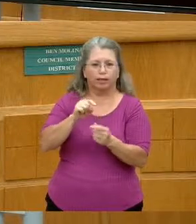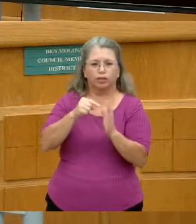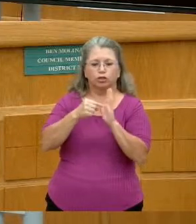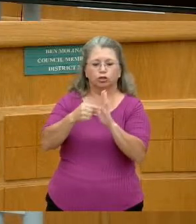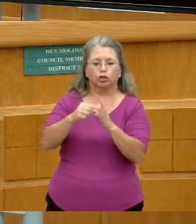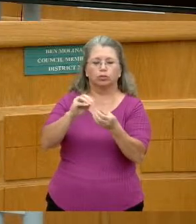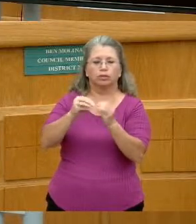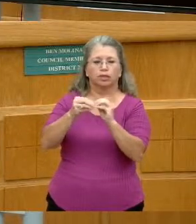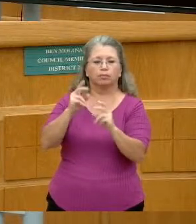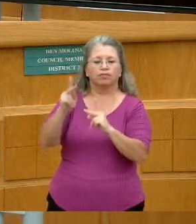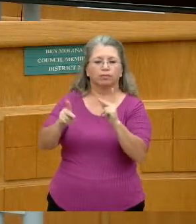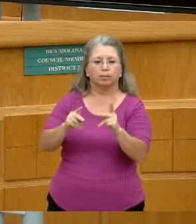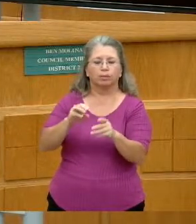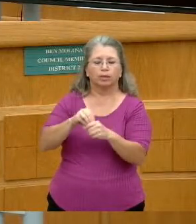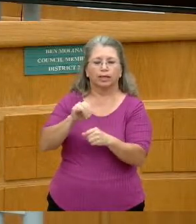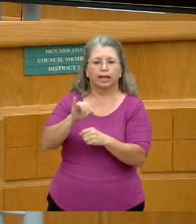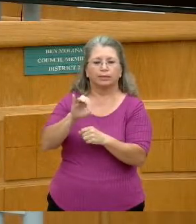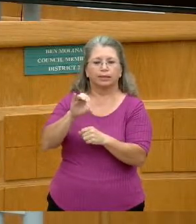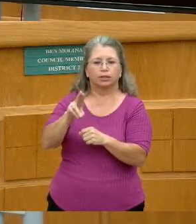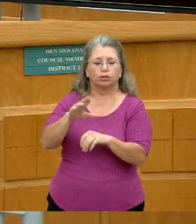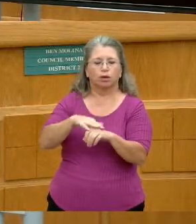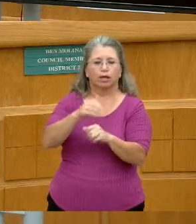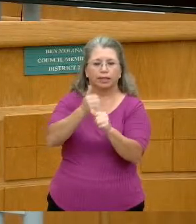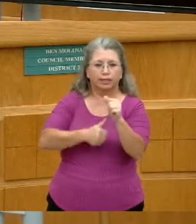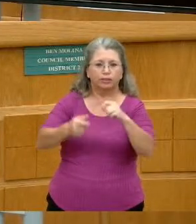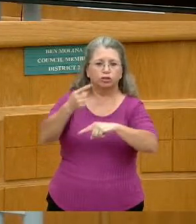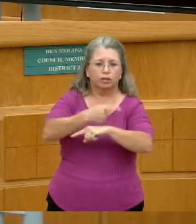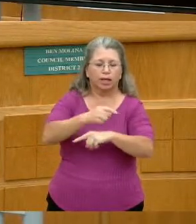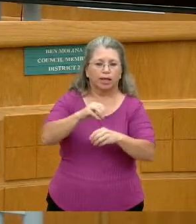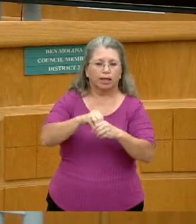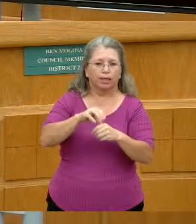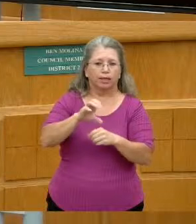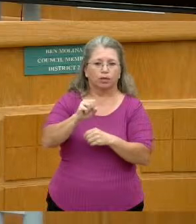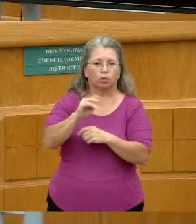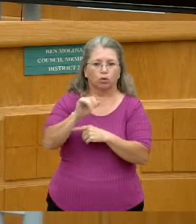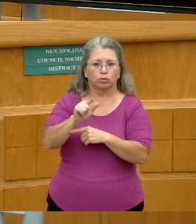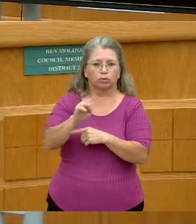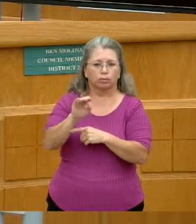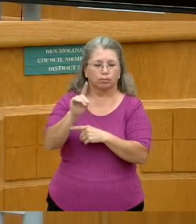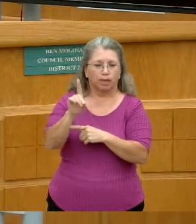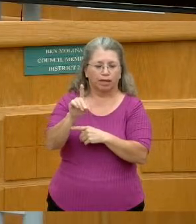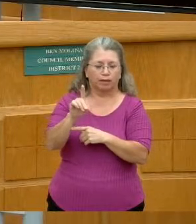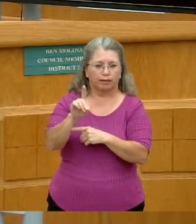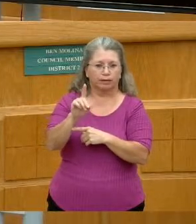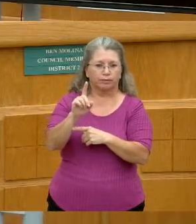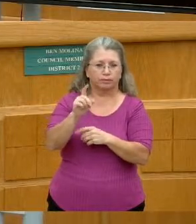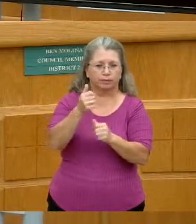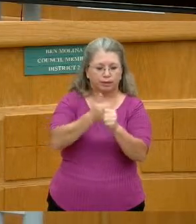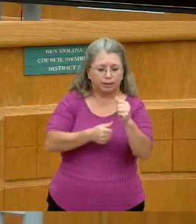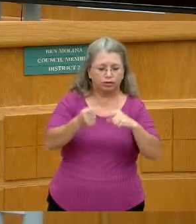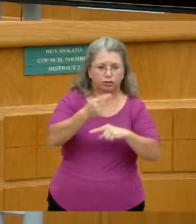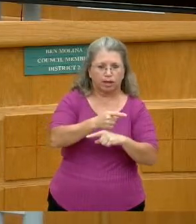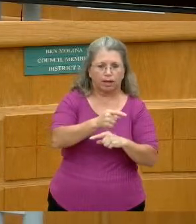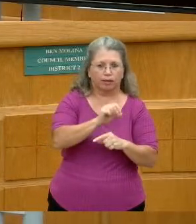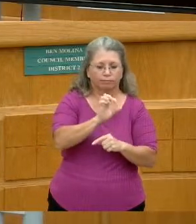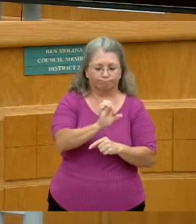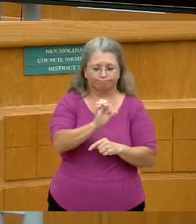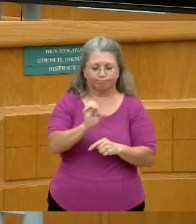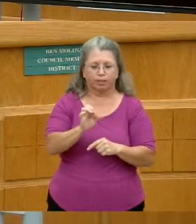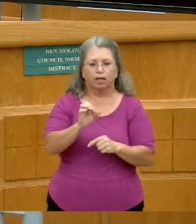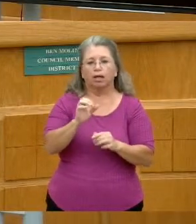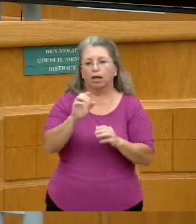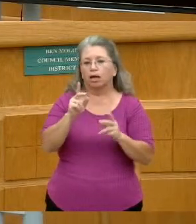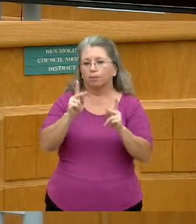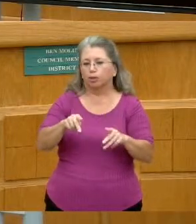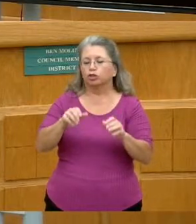were in the ICU on each day in the Coastal Bend. From day to day, in each point, a person could be